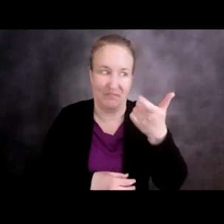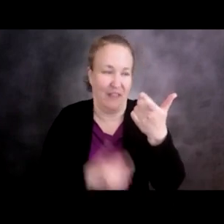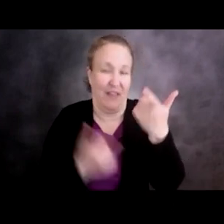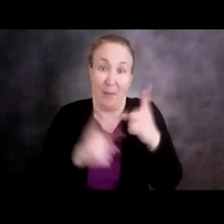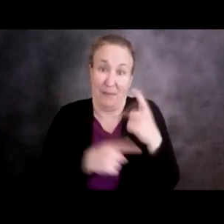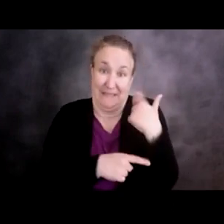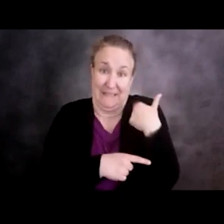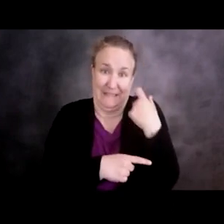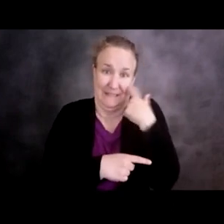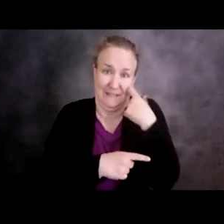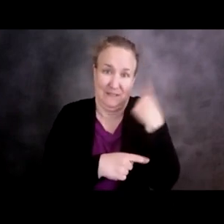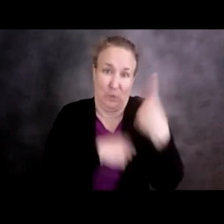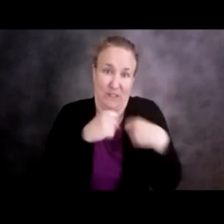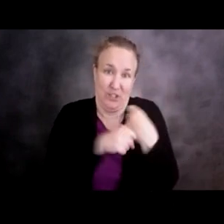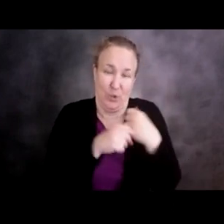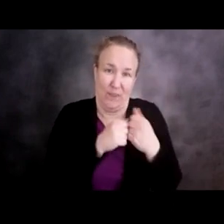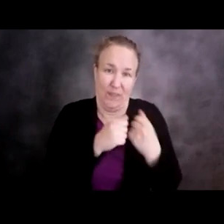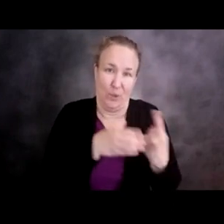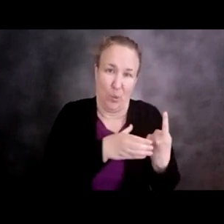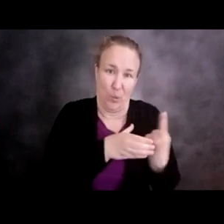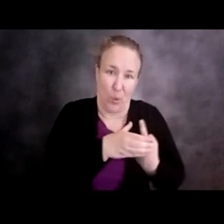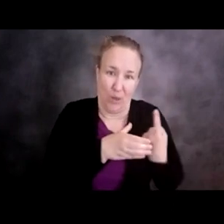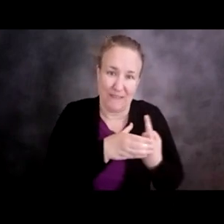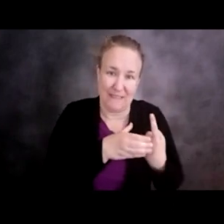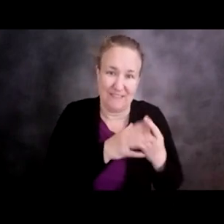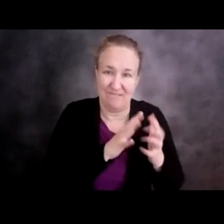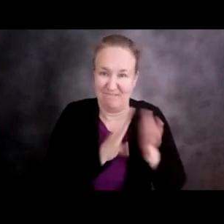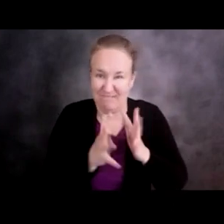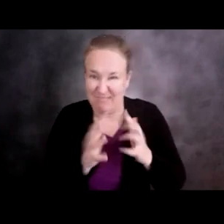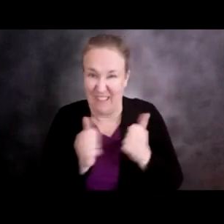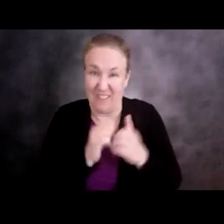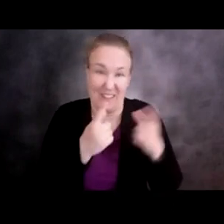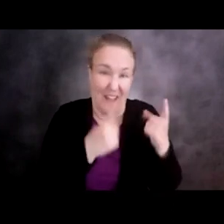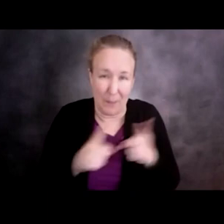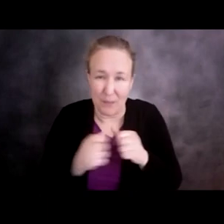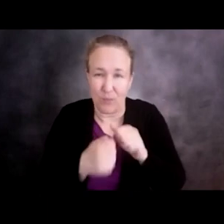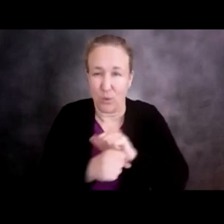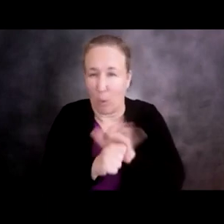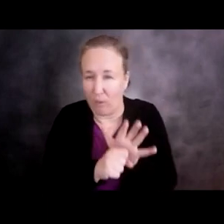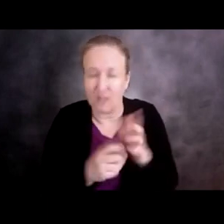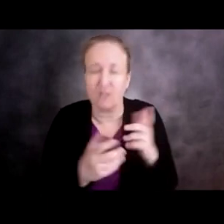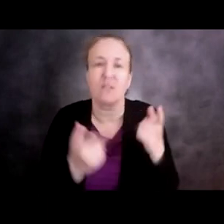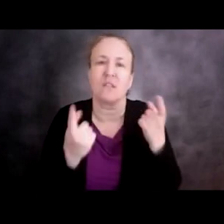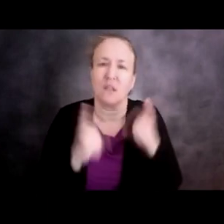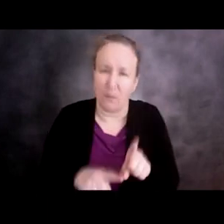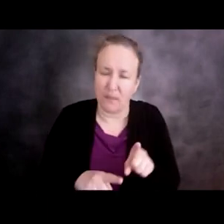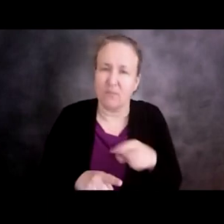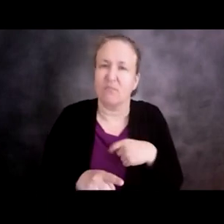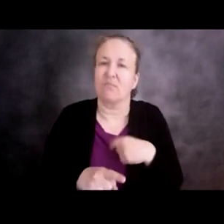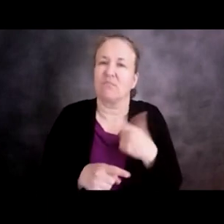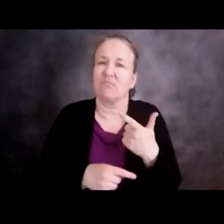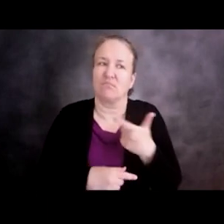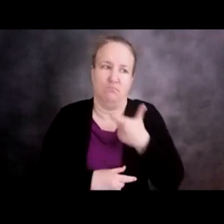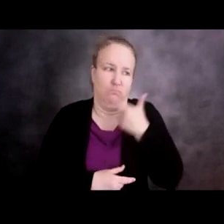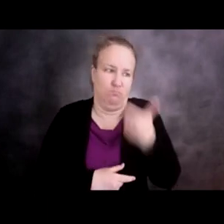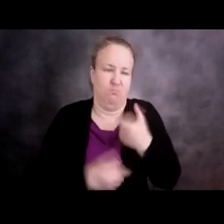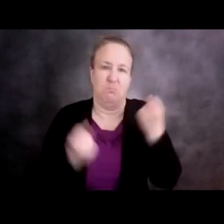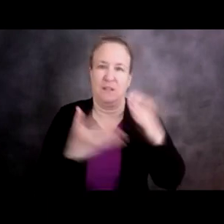with quarantine. Let me turn this down, sorry. With COVID, I've been finding myself watching a lot of